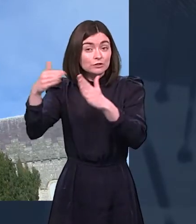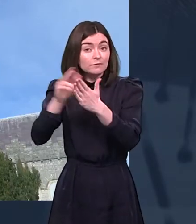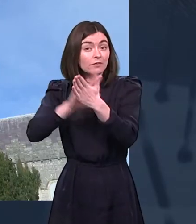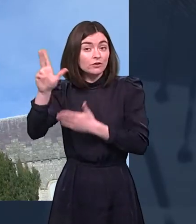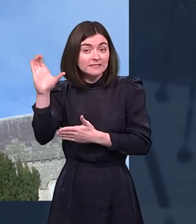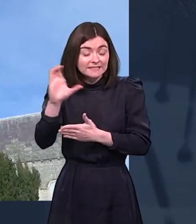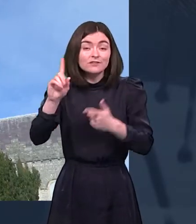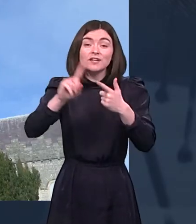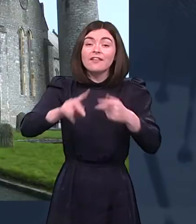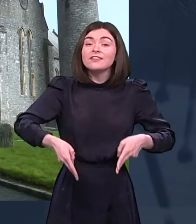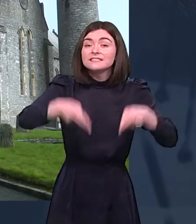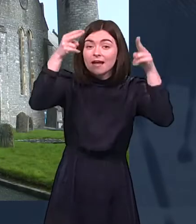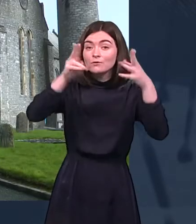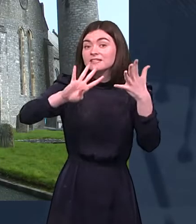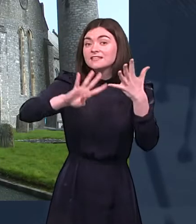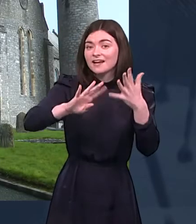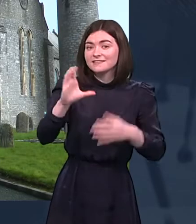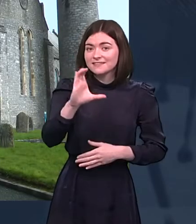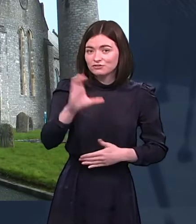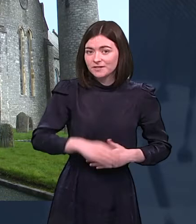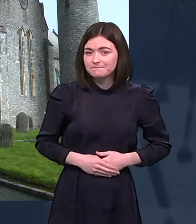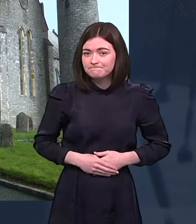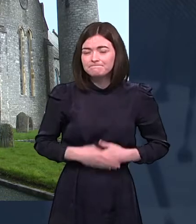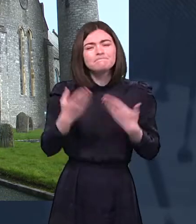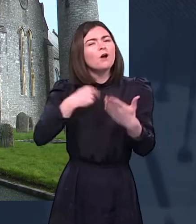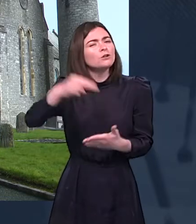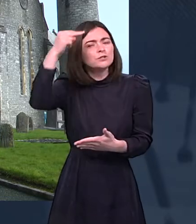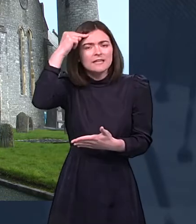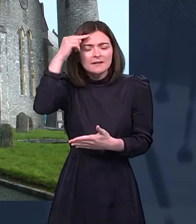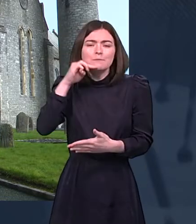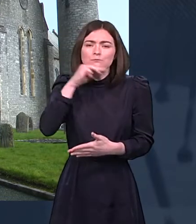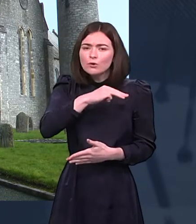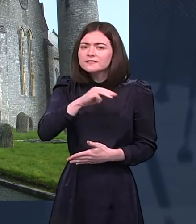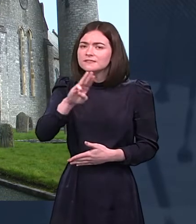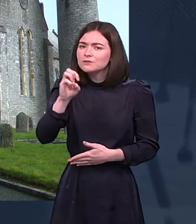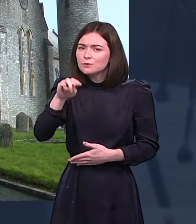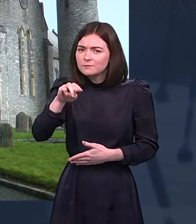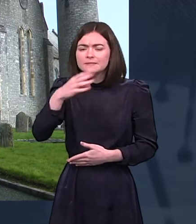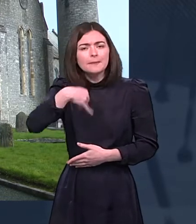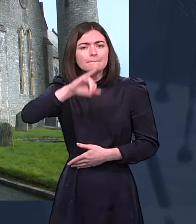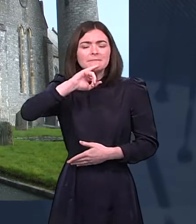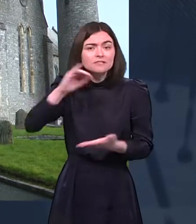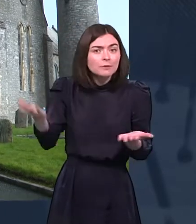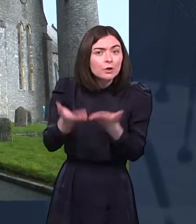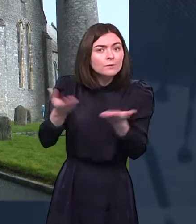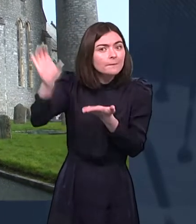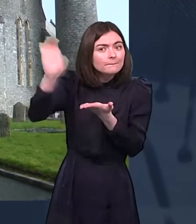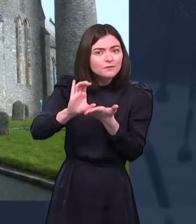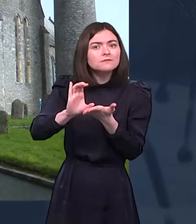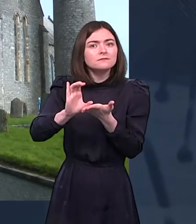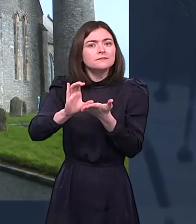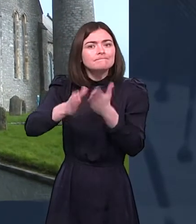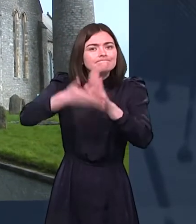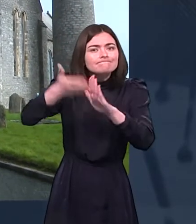century round tower. Understanding the importance of the Normans, Bishop O'Delaney encouraged them to fund the building of a place of